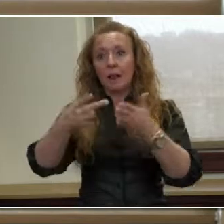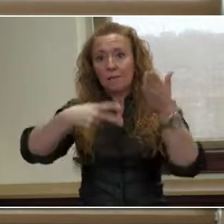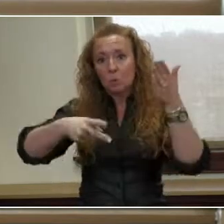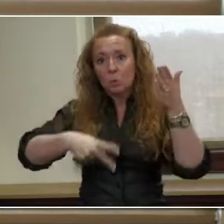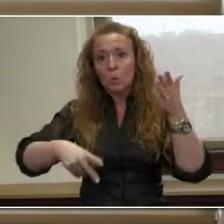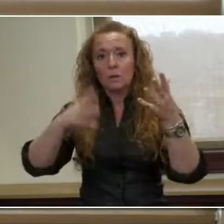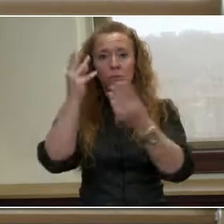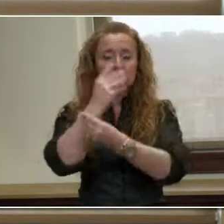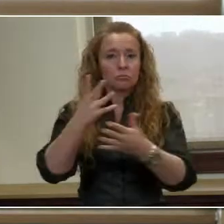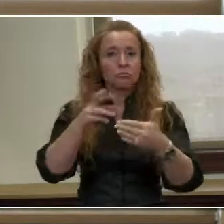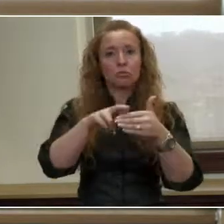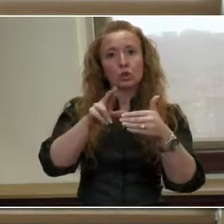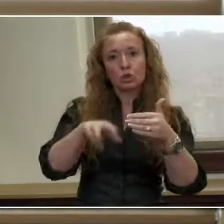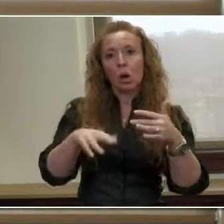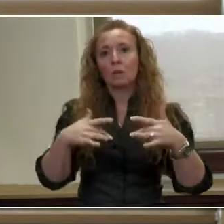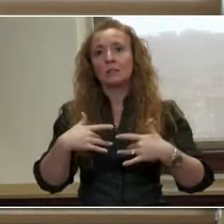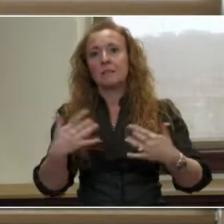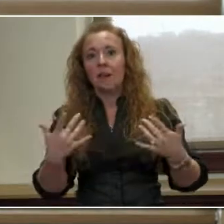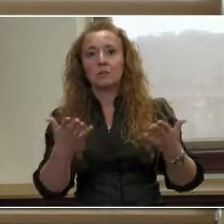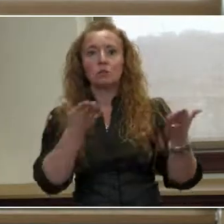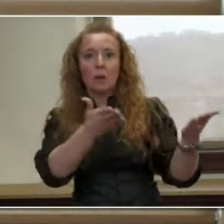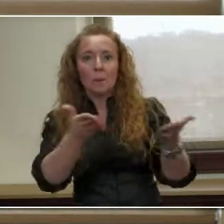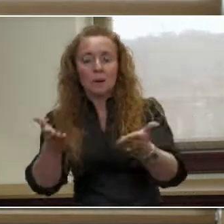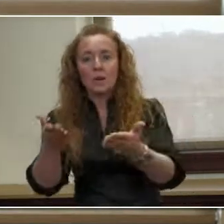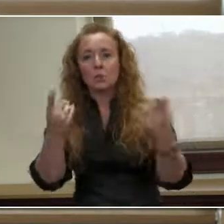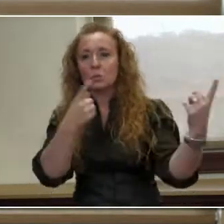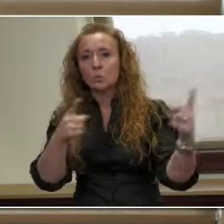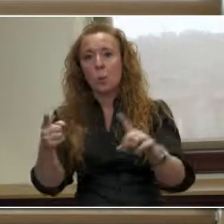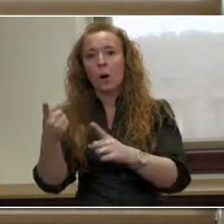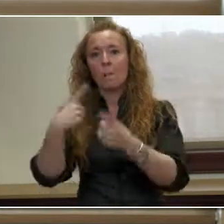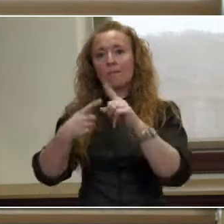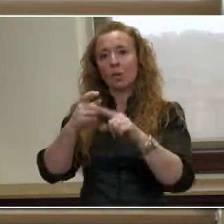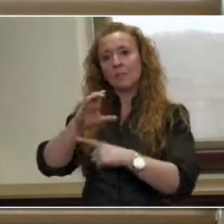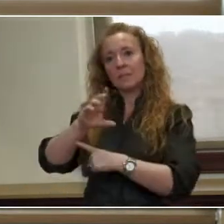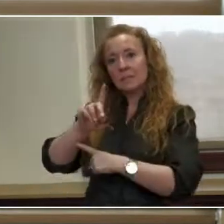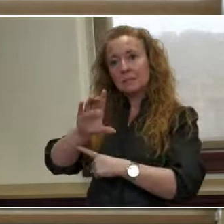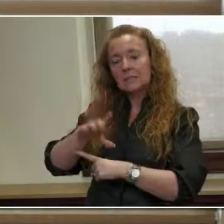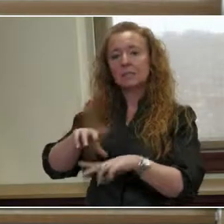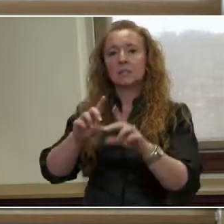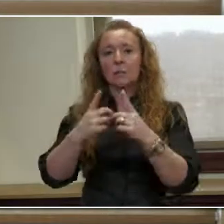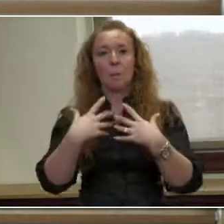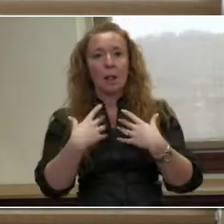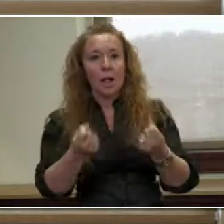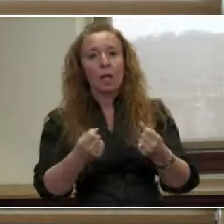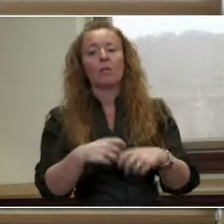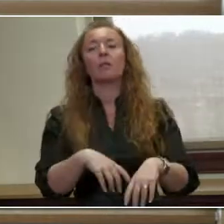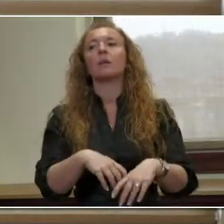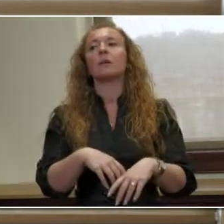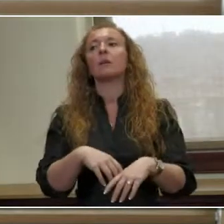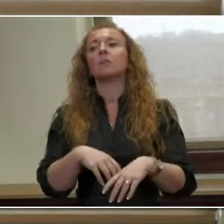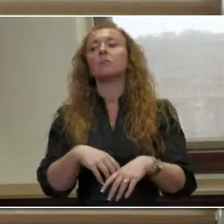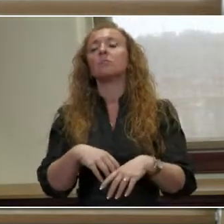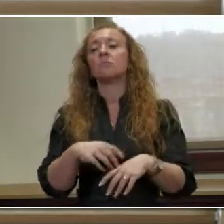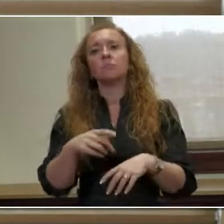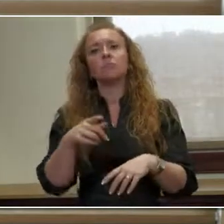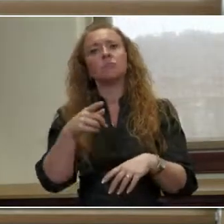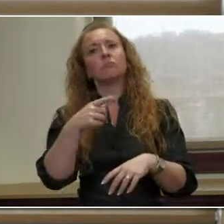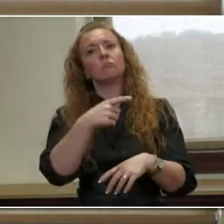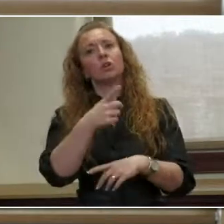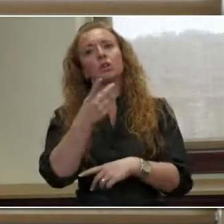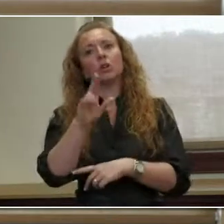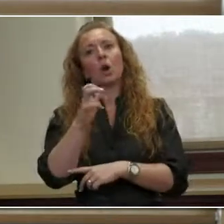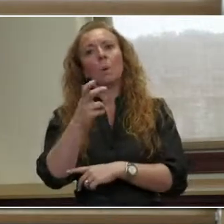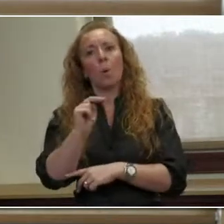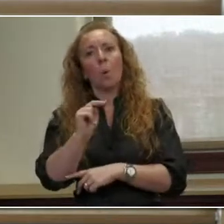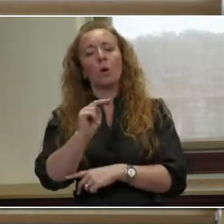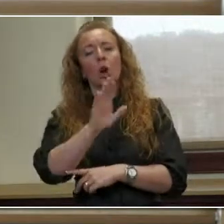results of events and recommendations coming from the CDC and the Department of Health and others who've continued to work, has some,